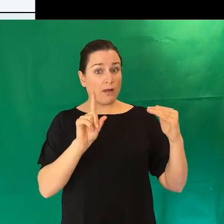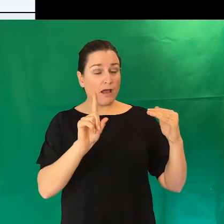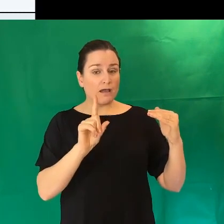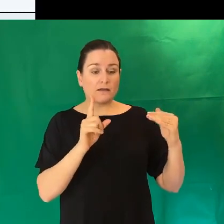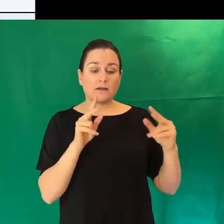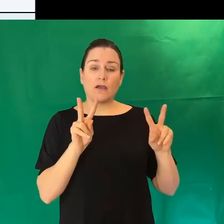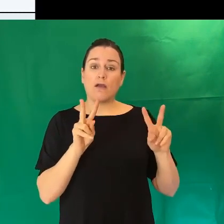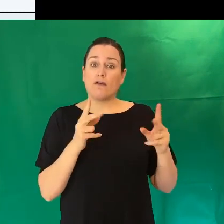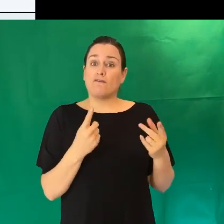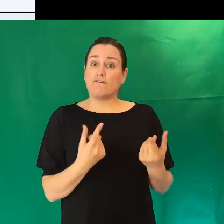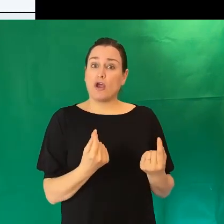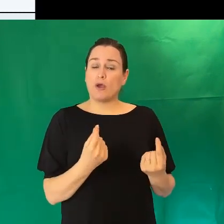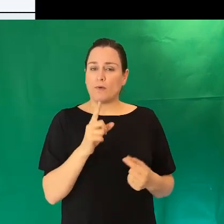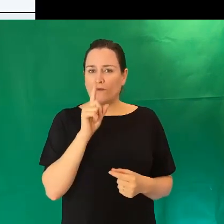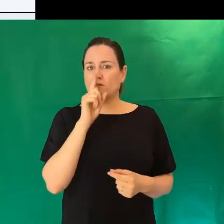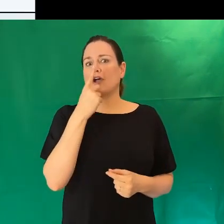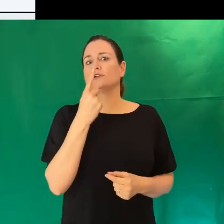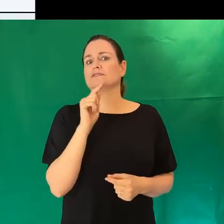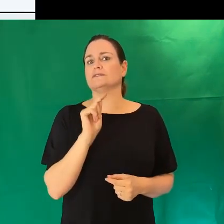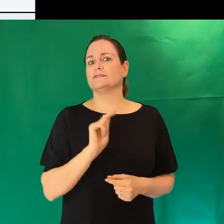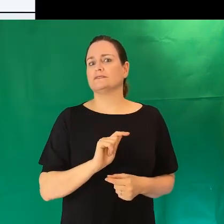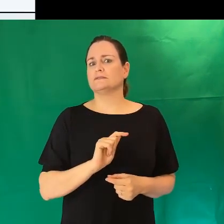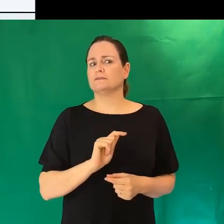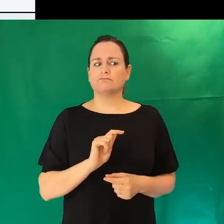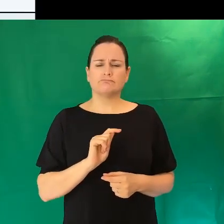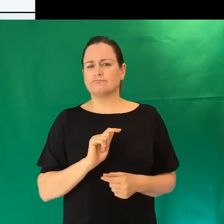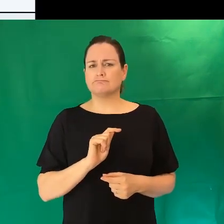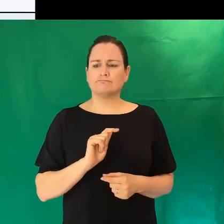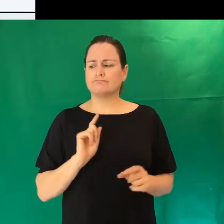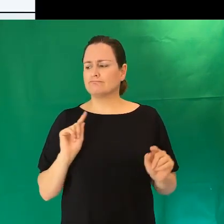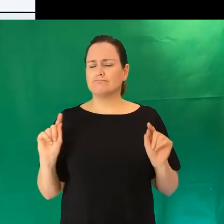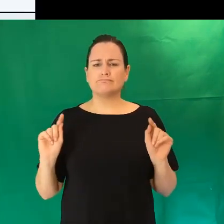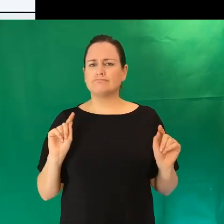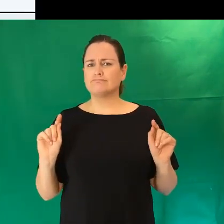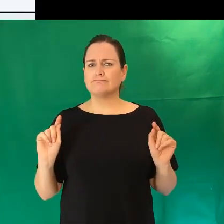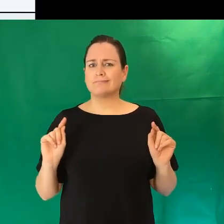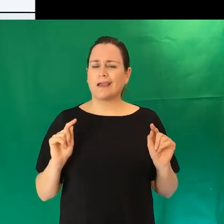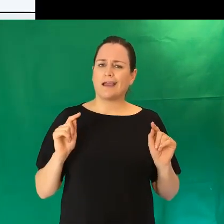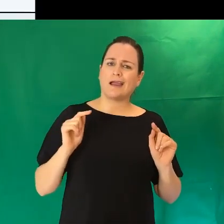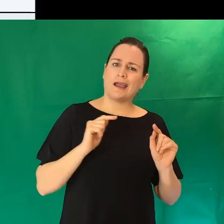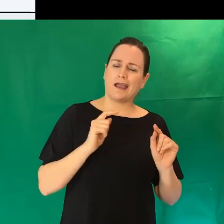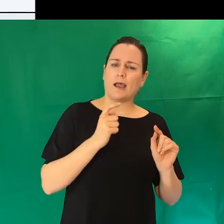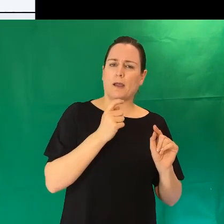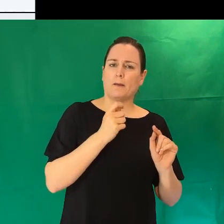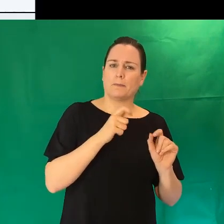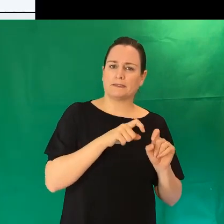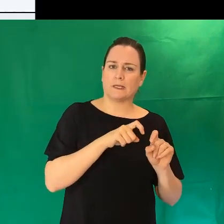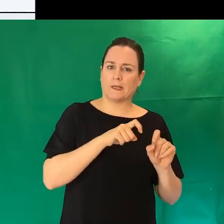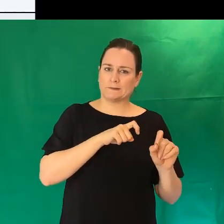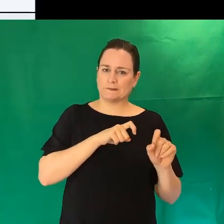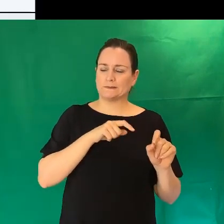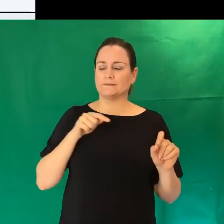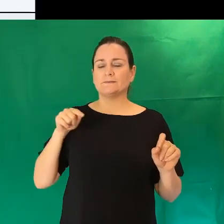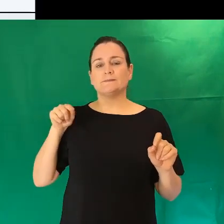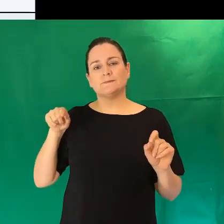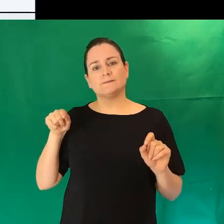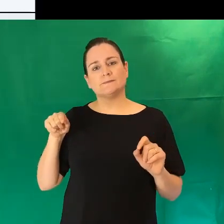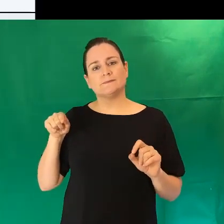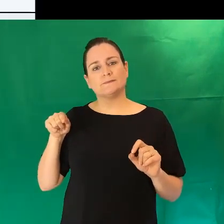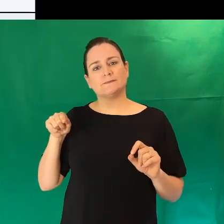first marking on verbs. This tends to occur slightly later compared to